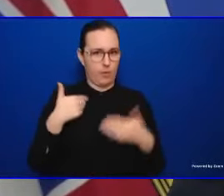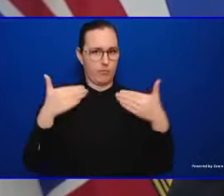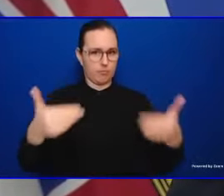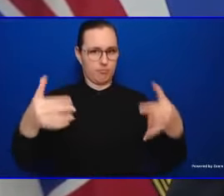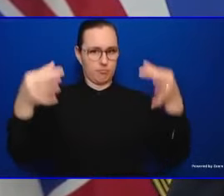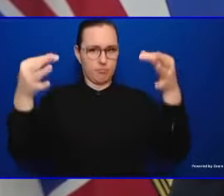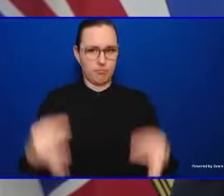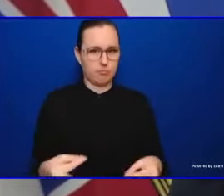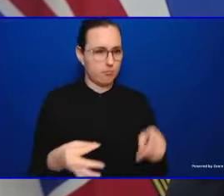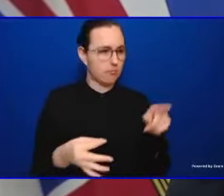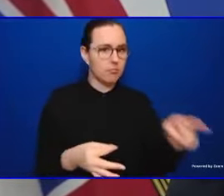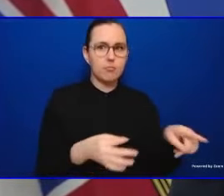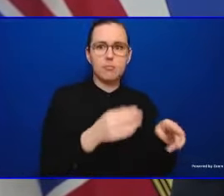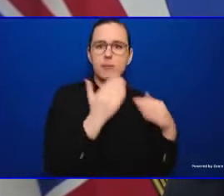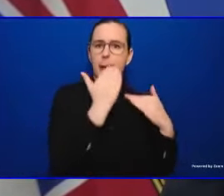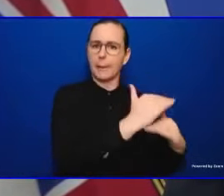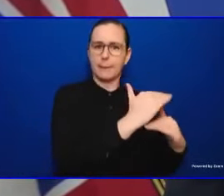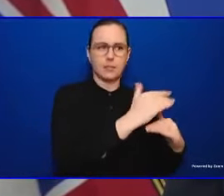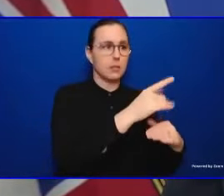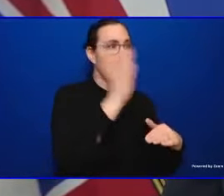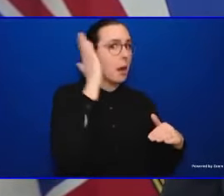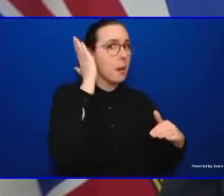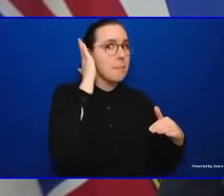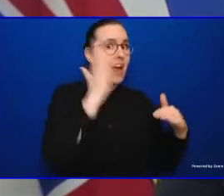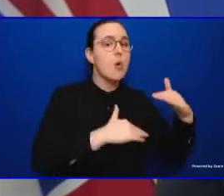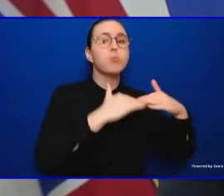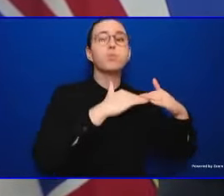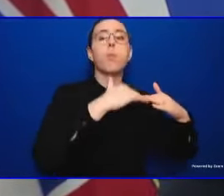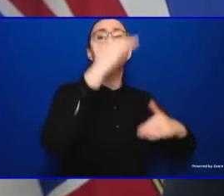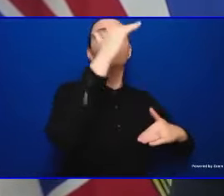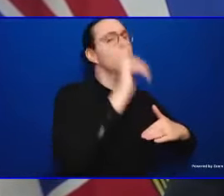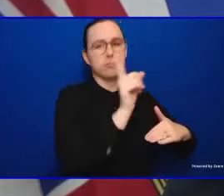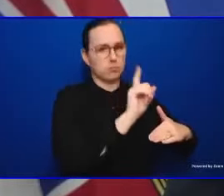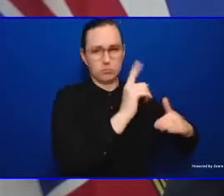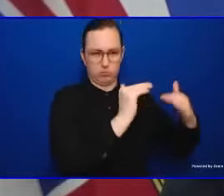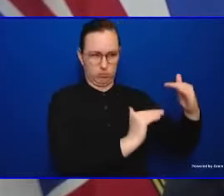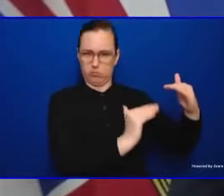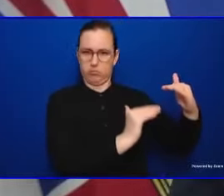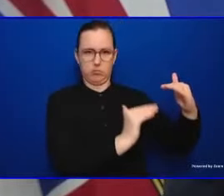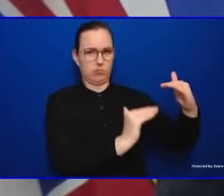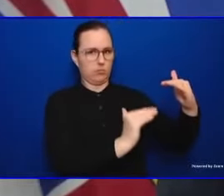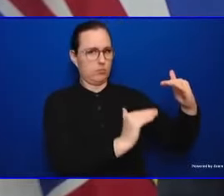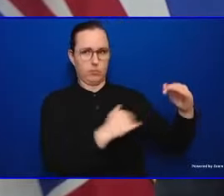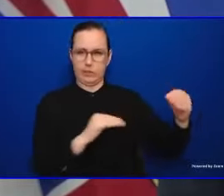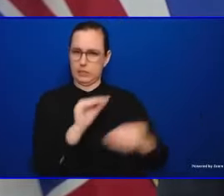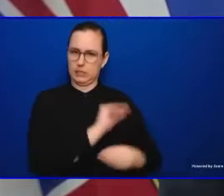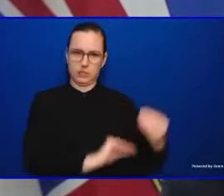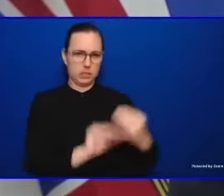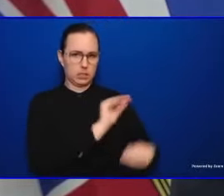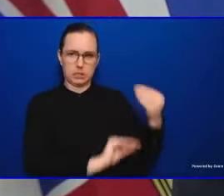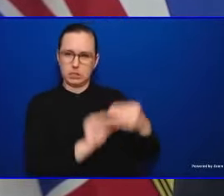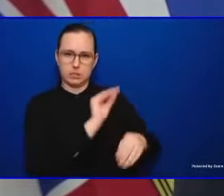beds in our province. With respect to immunization, the last 2 days,